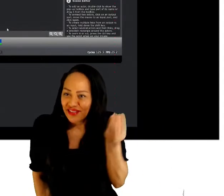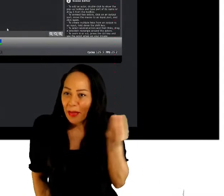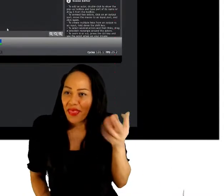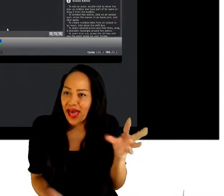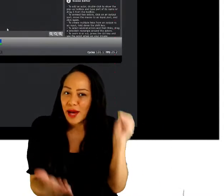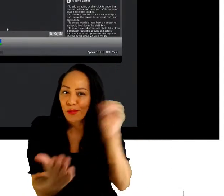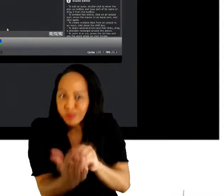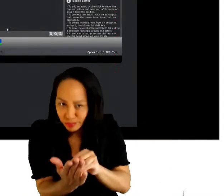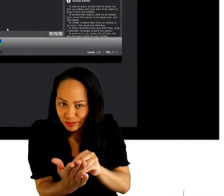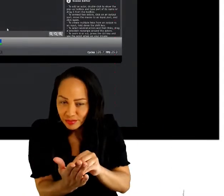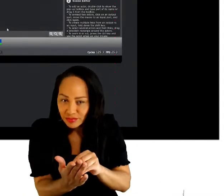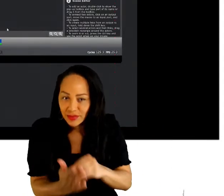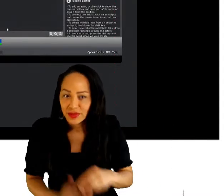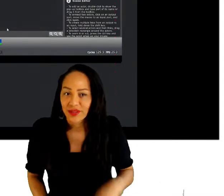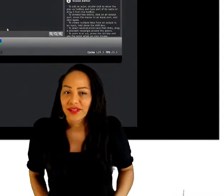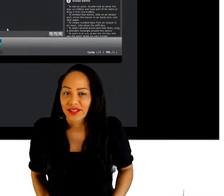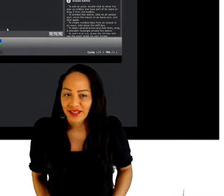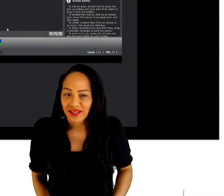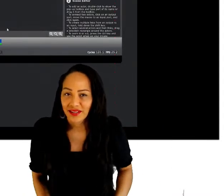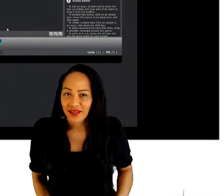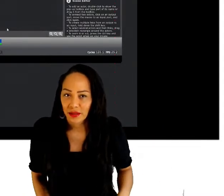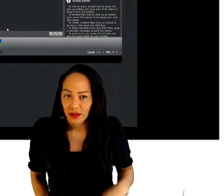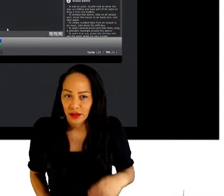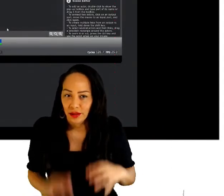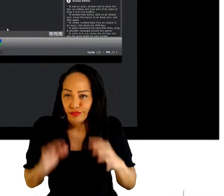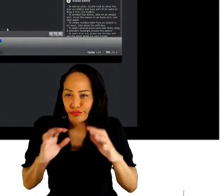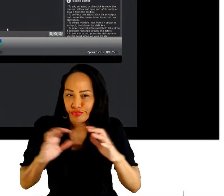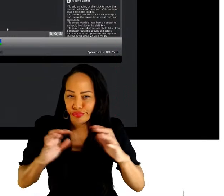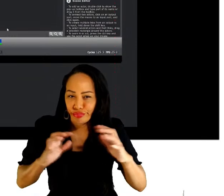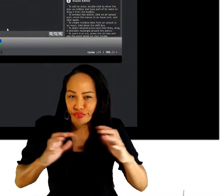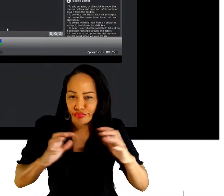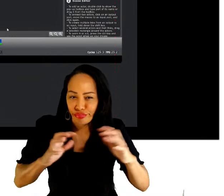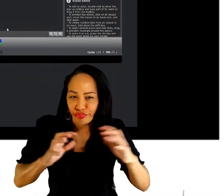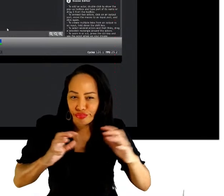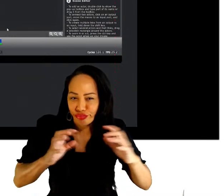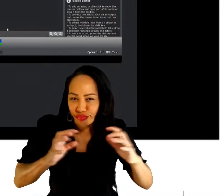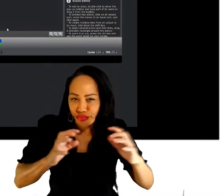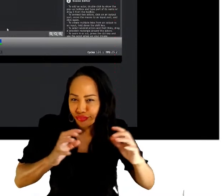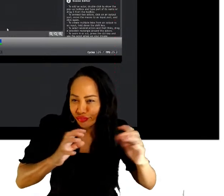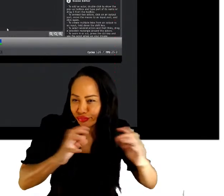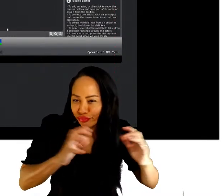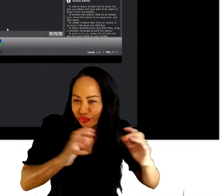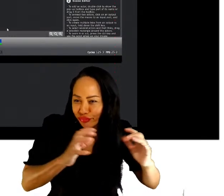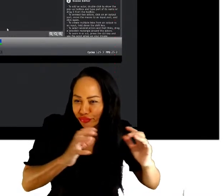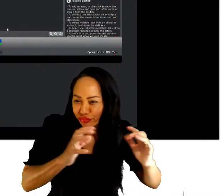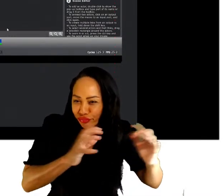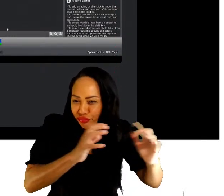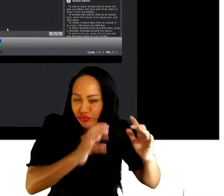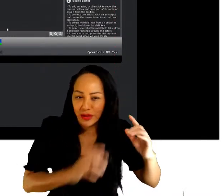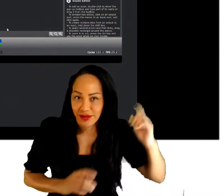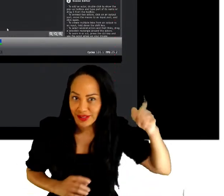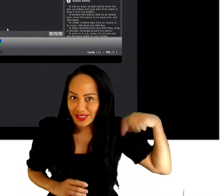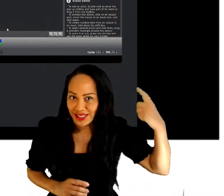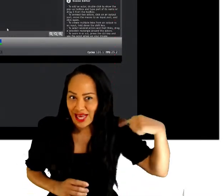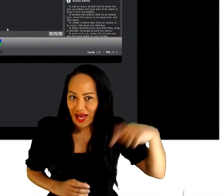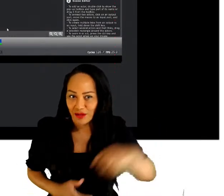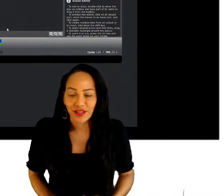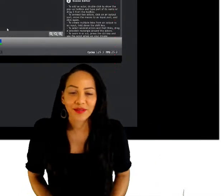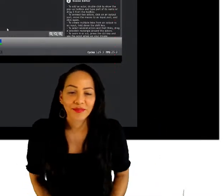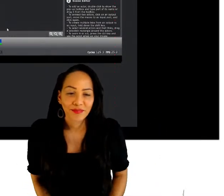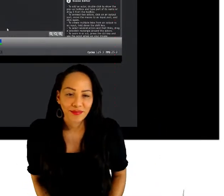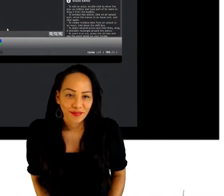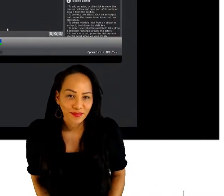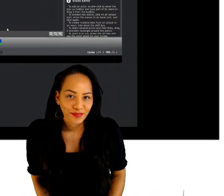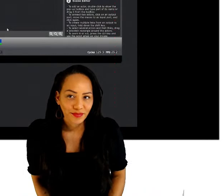Yeah, there we go. They sound rather animal, but I'll take it. And now, do you think she